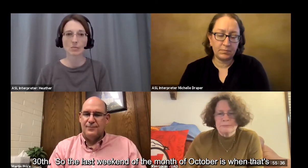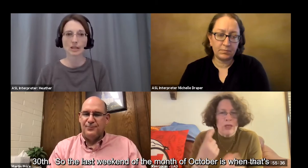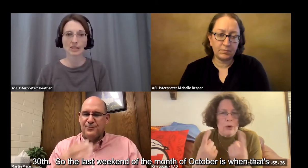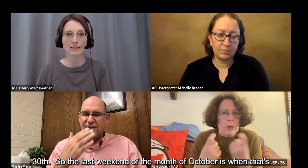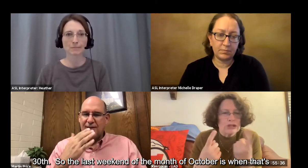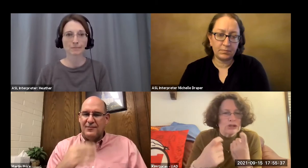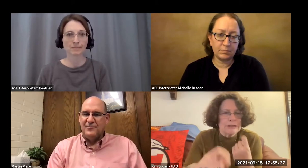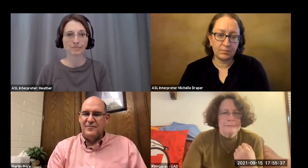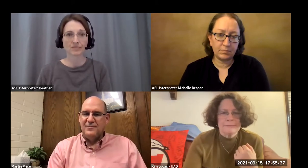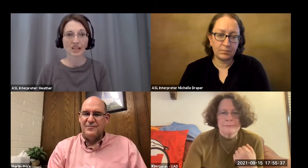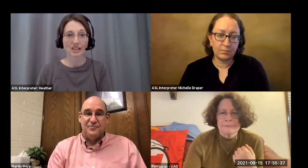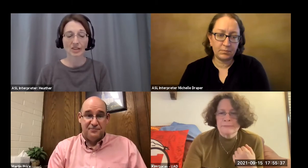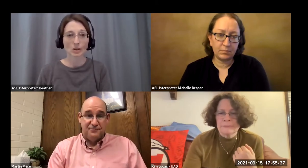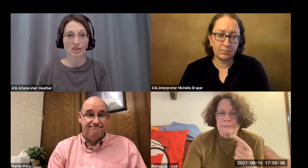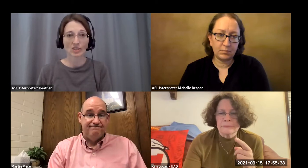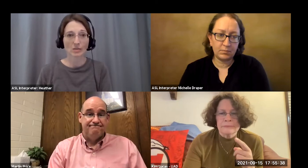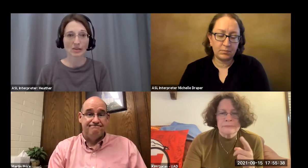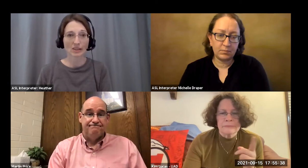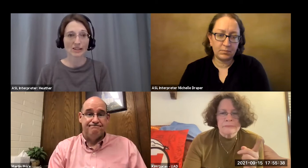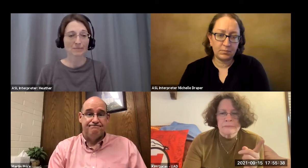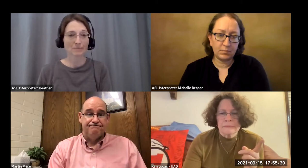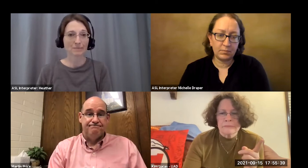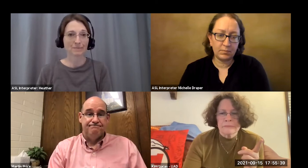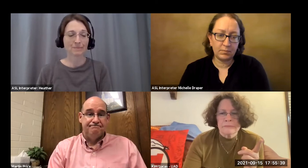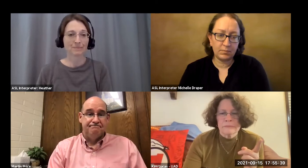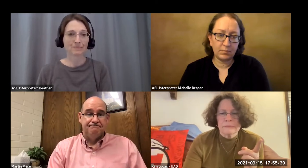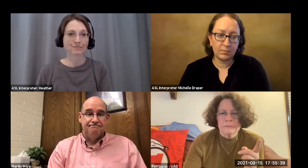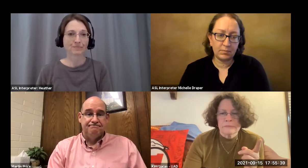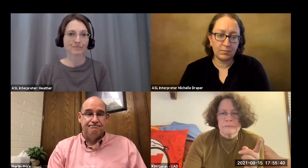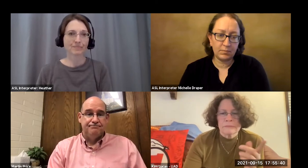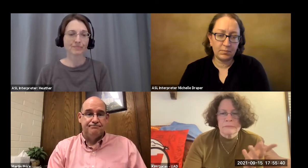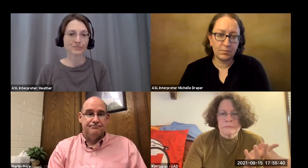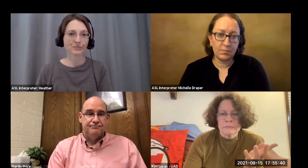that's taking place. Any other questions about that?